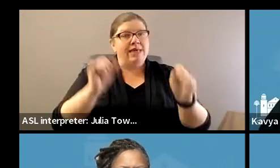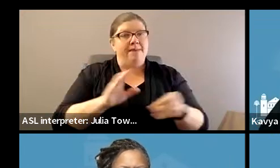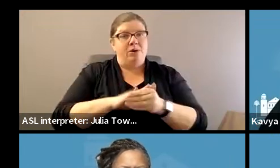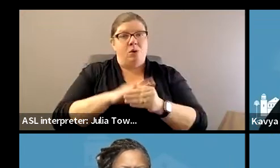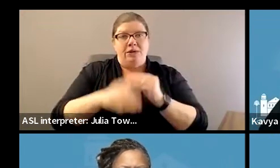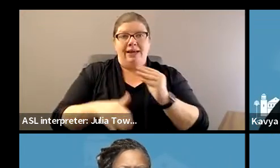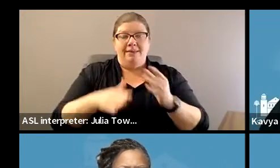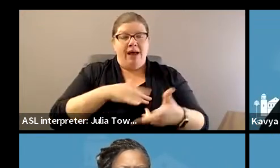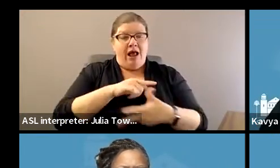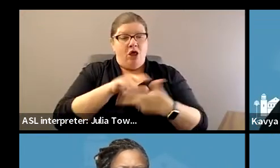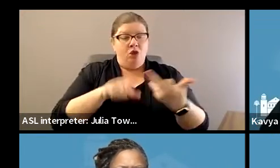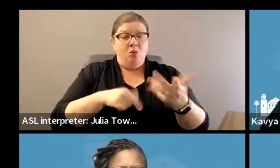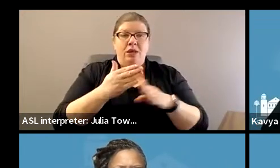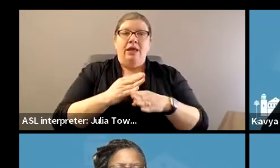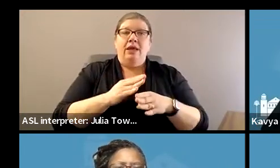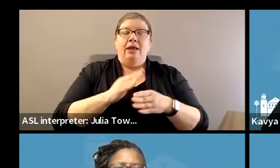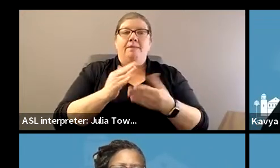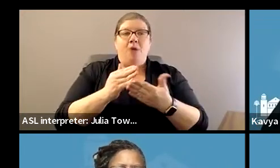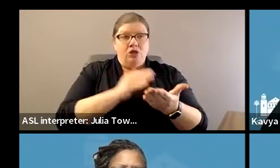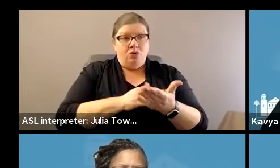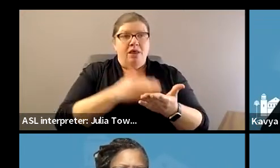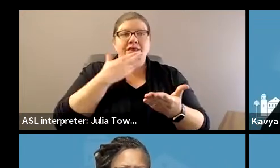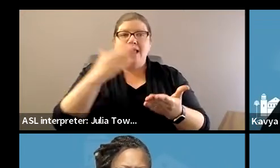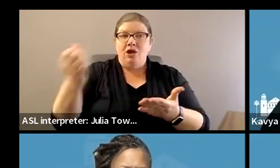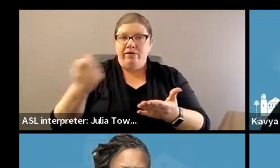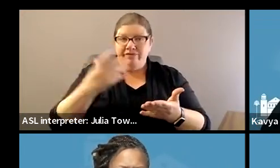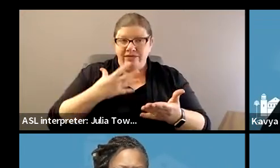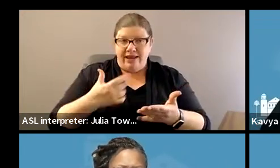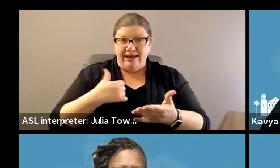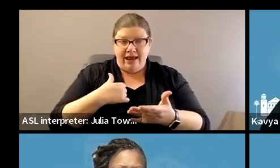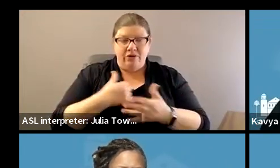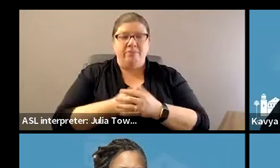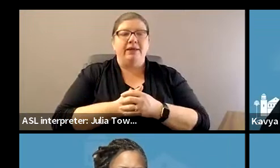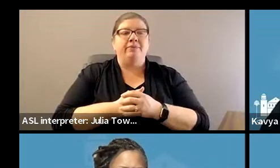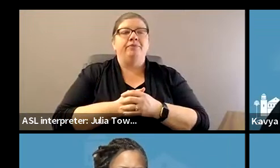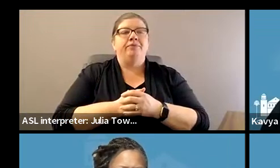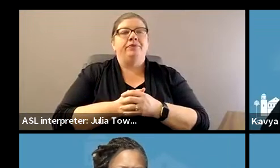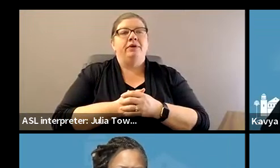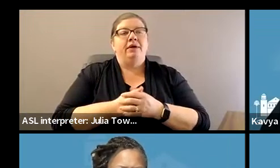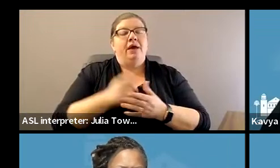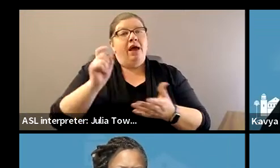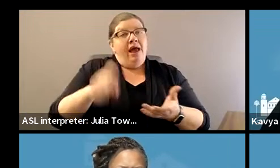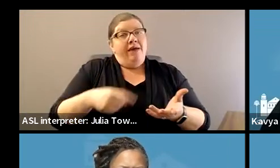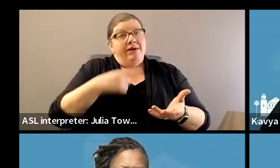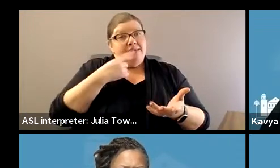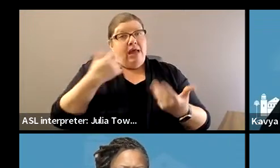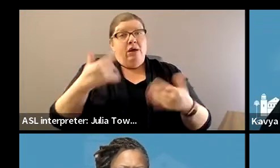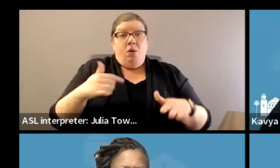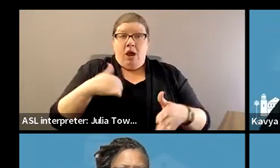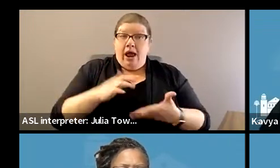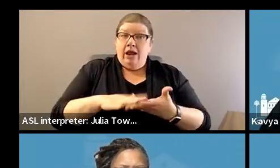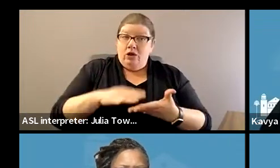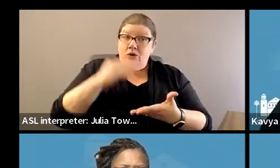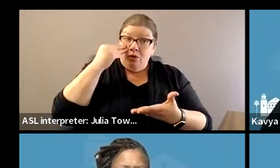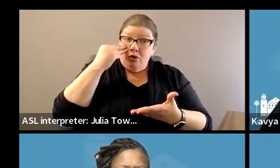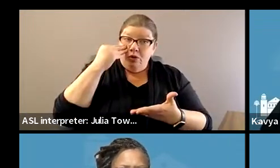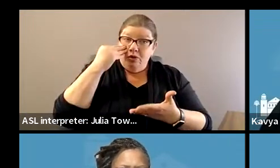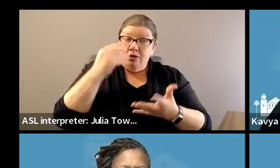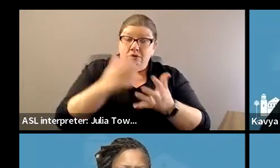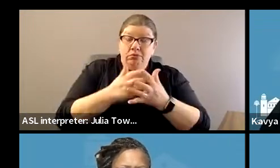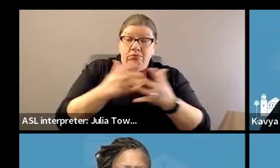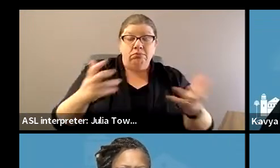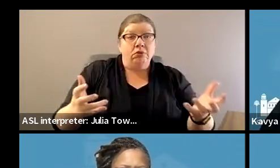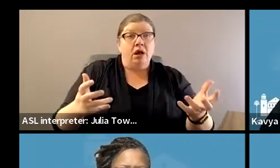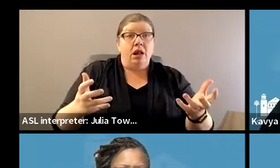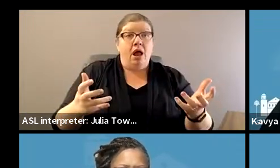3 modules, so thank you very much for sending that to me. And I have to say, I learned quite